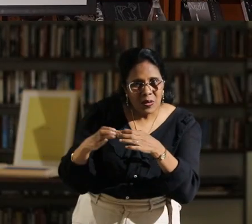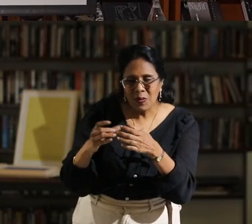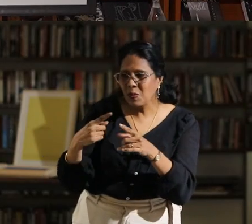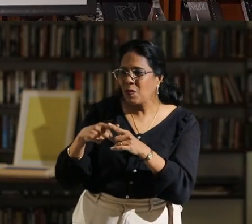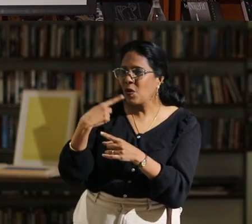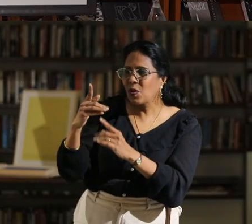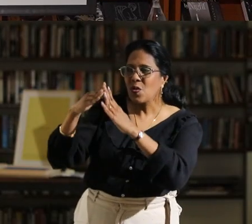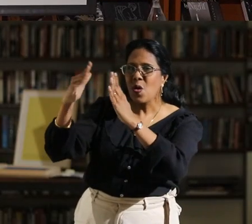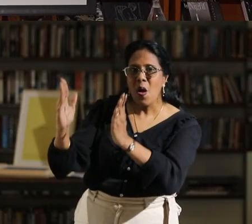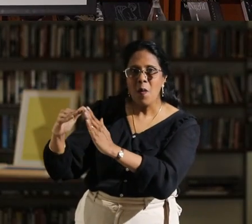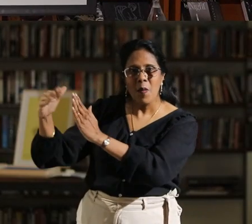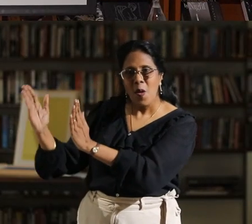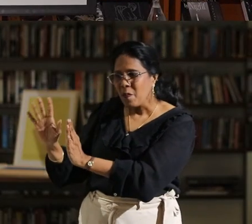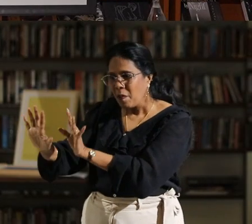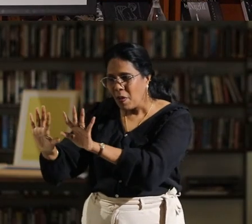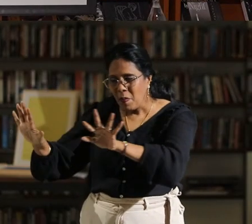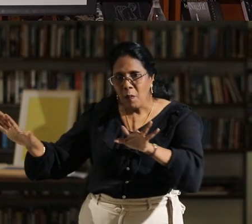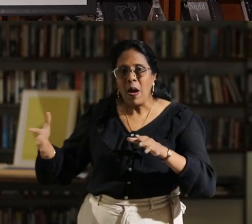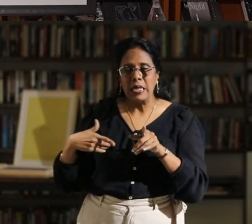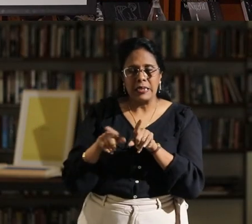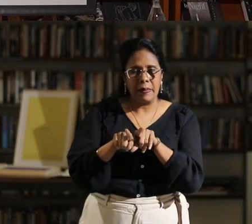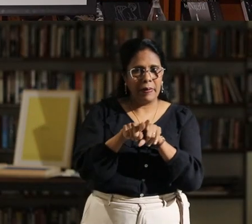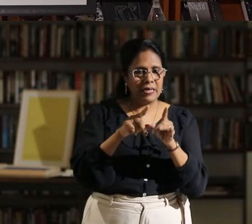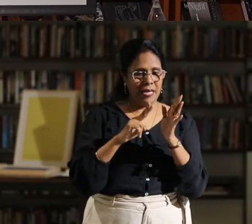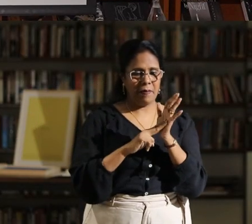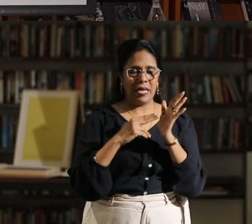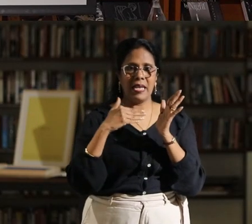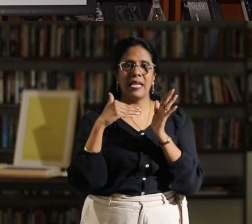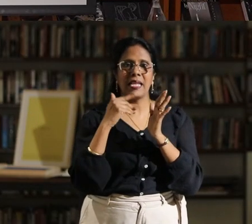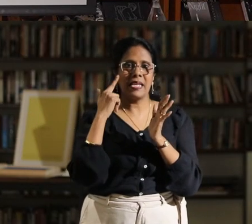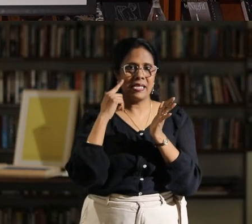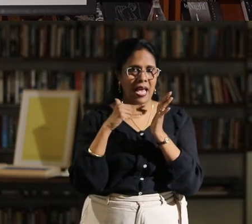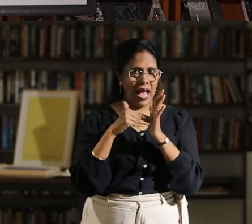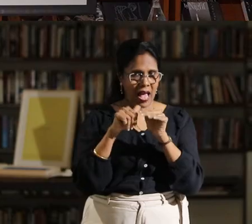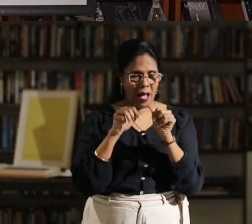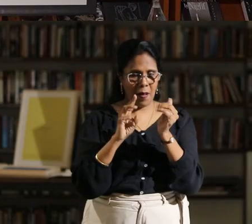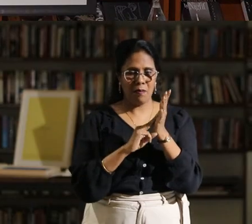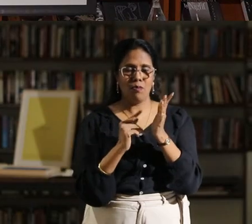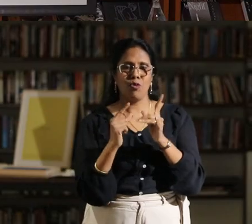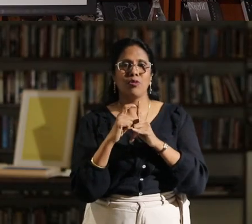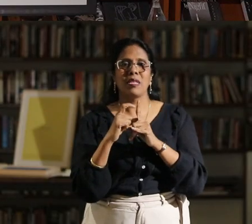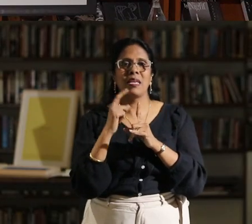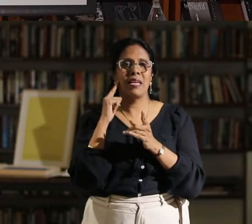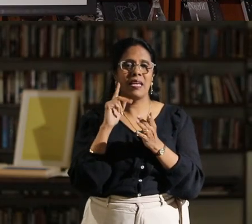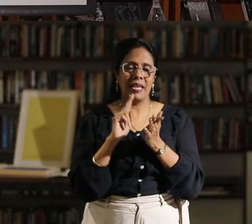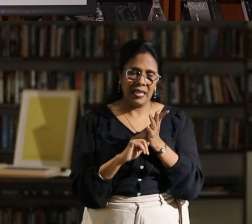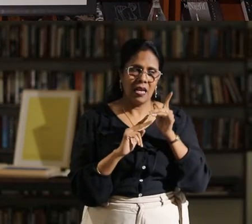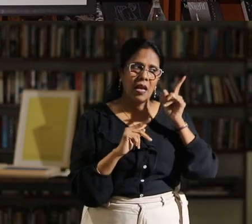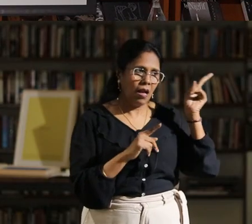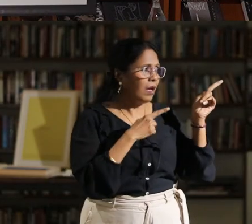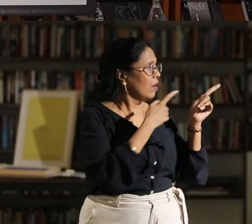you in different neighborhood. Like in Nizamuddin, she was a resident, Vani Subramani, this was,